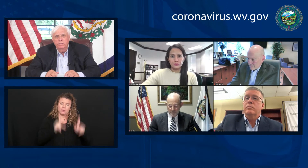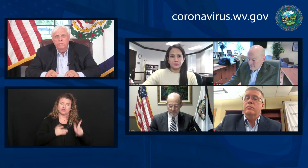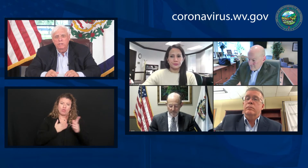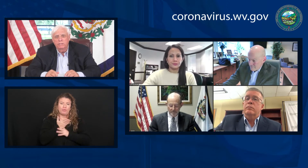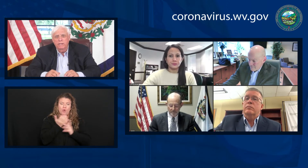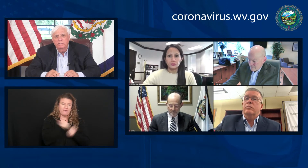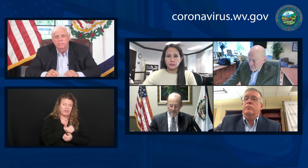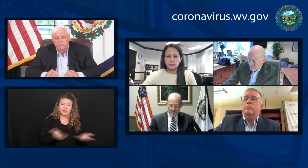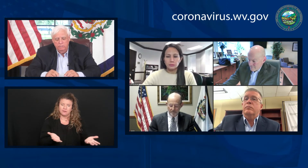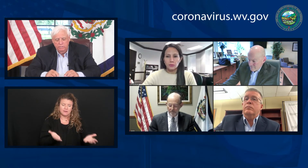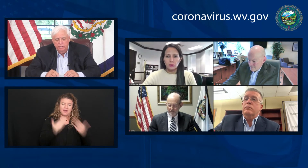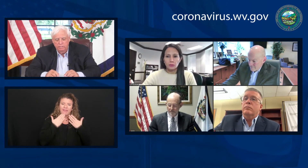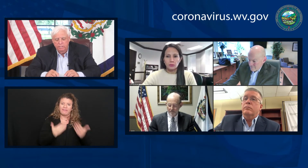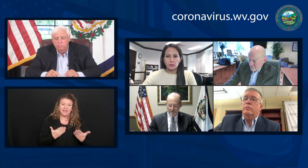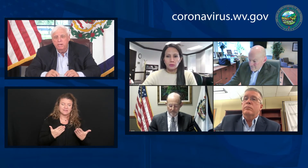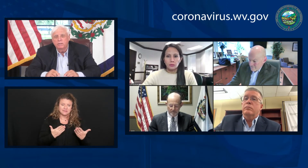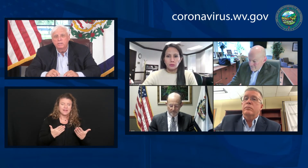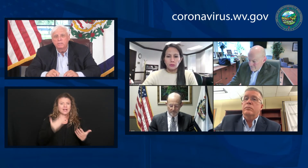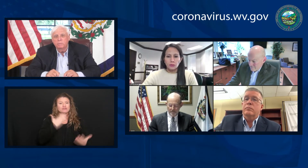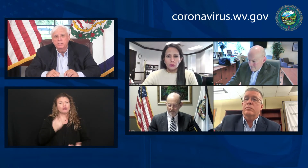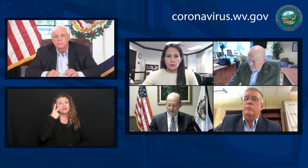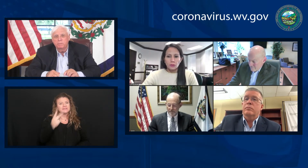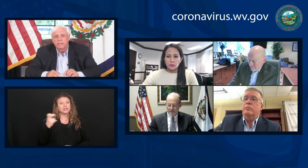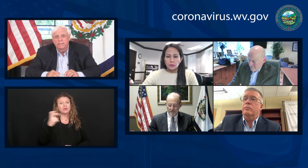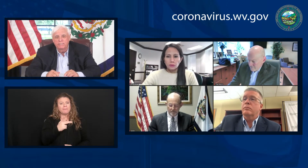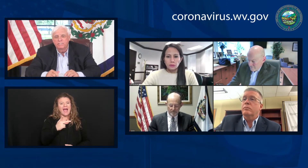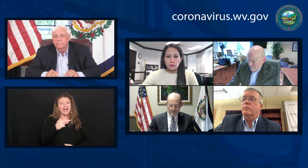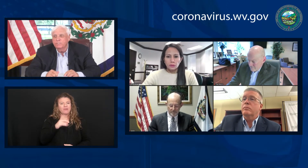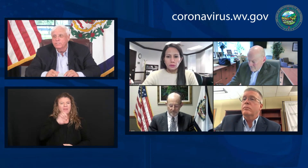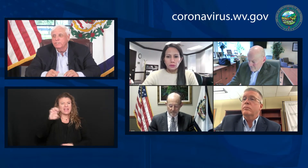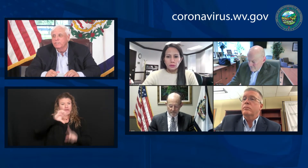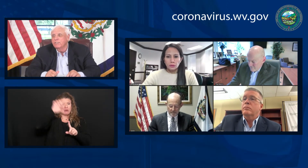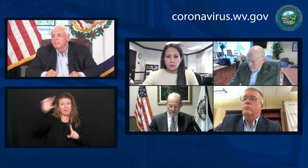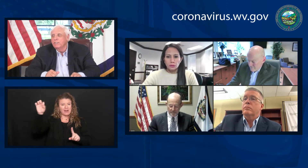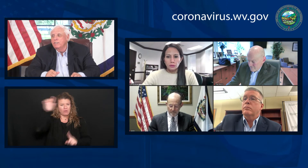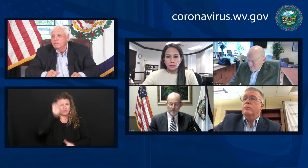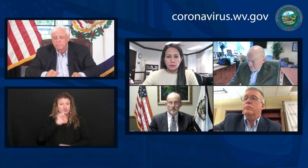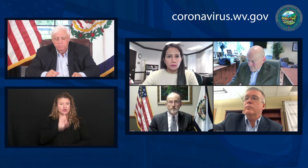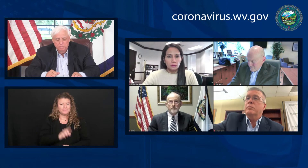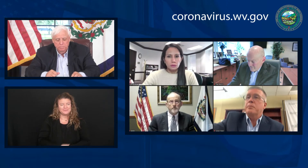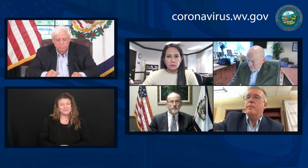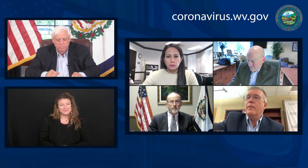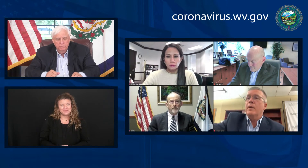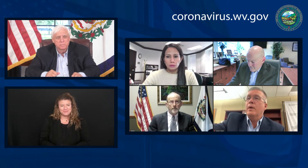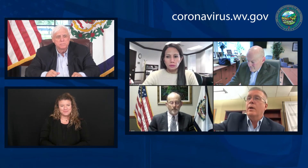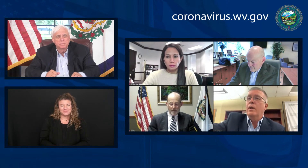and everything. And thanks, it's good to see you back on here from the Eastern Panhandle. That's for sure.